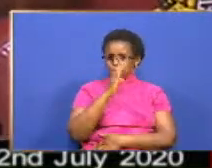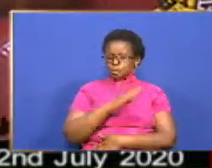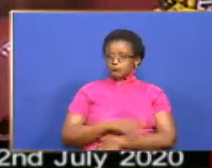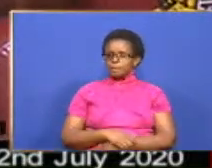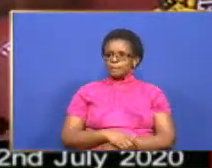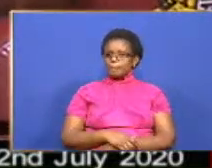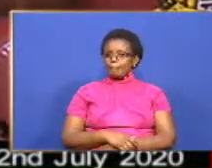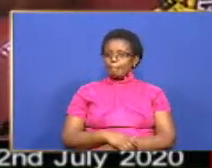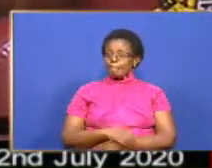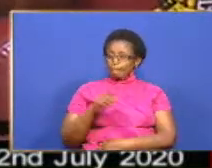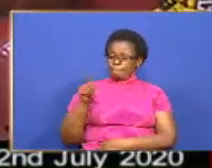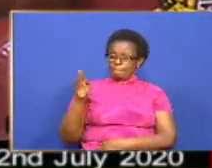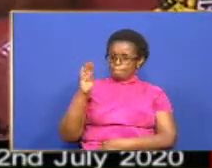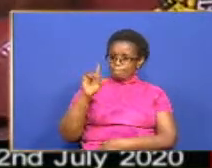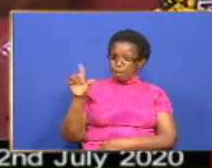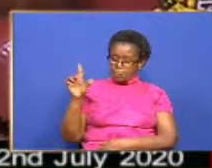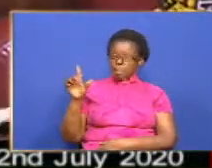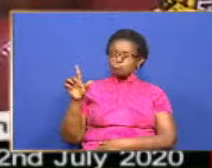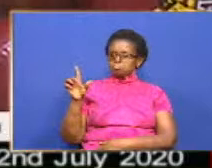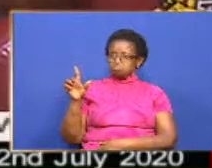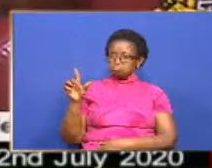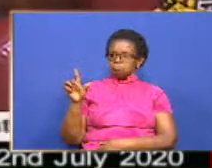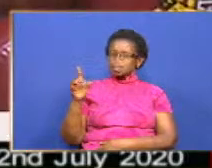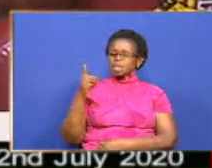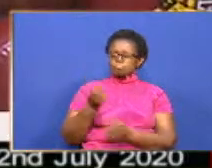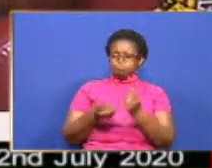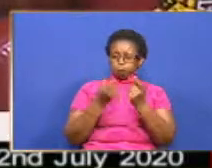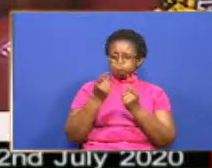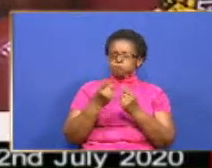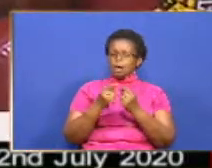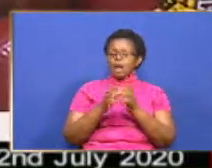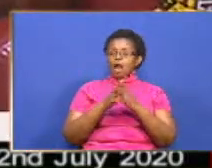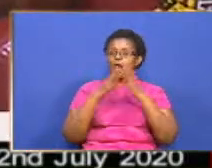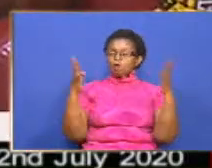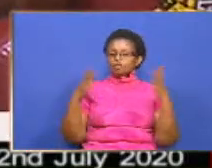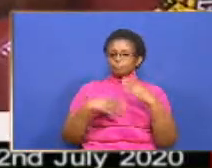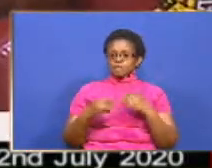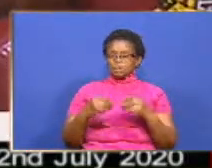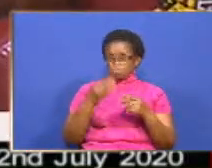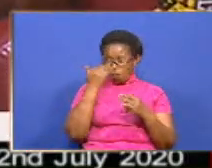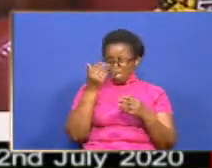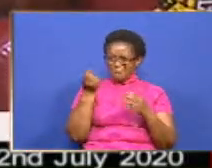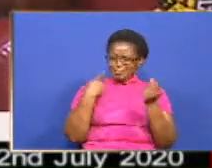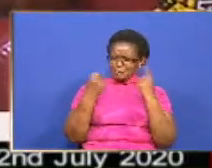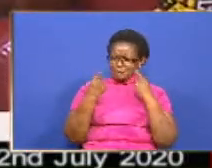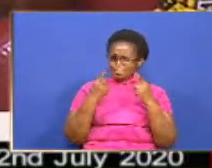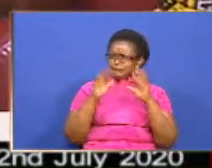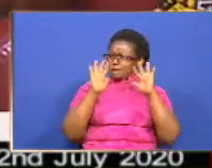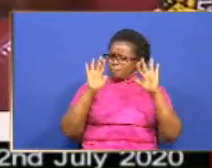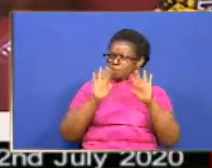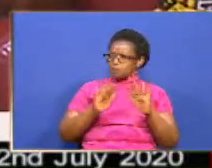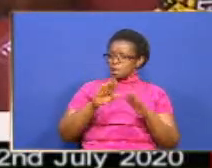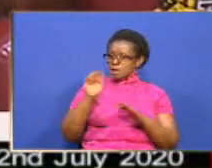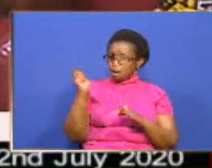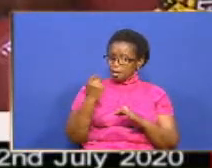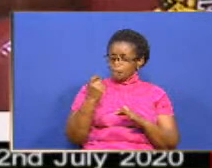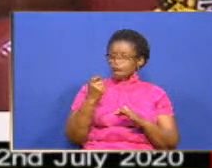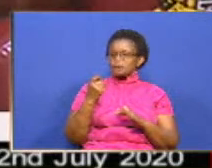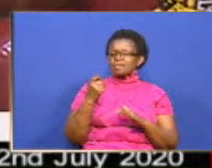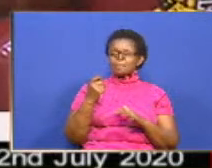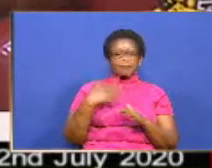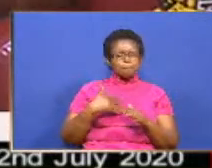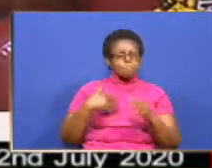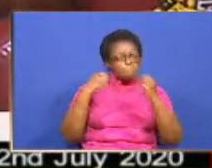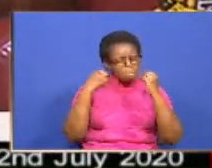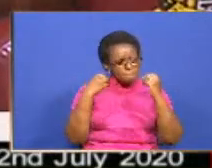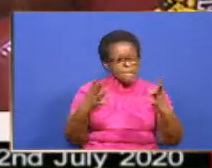this bill has elicited a lot of interest. Tea is a very important sector in the country, and also it has a lot of interest.